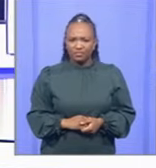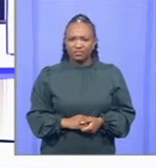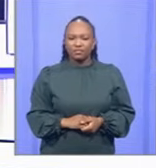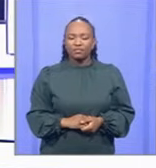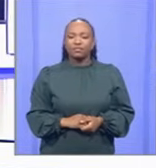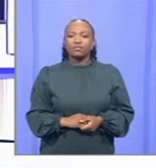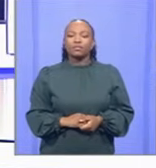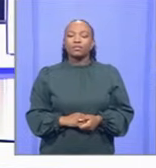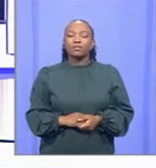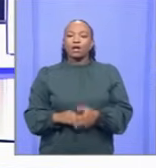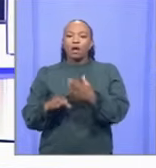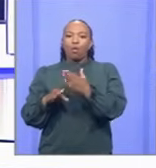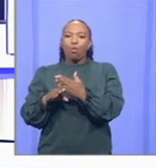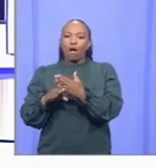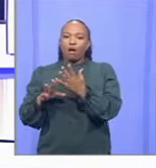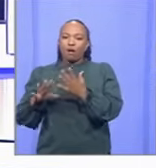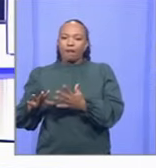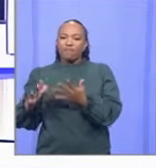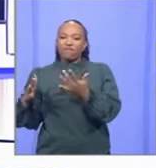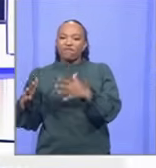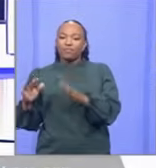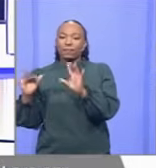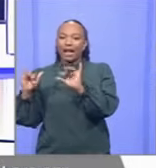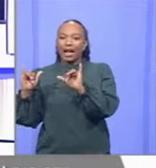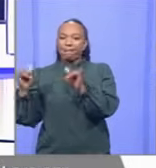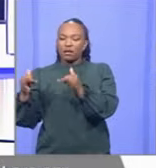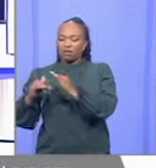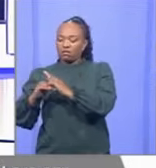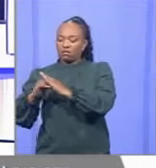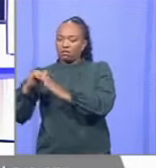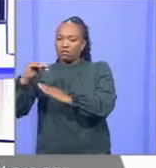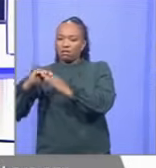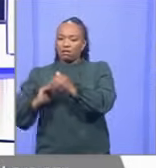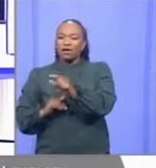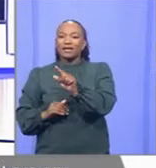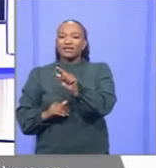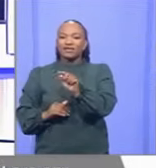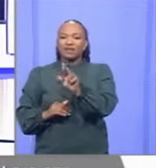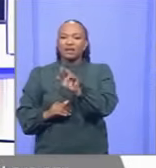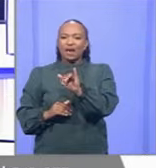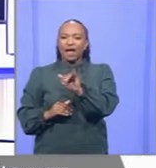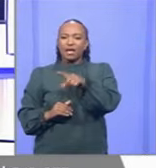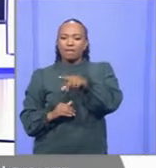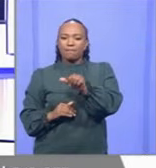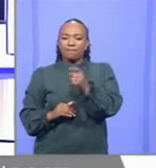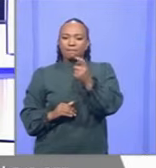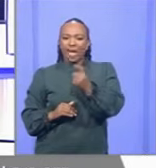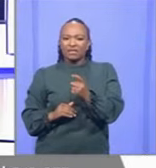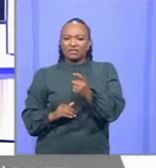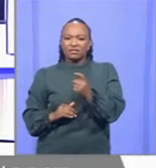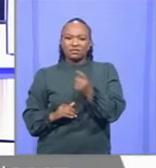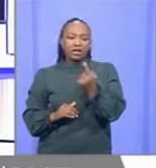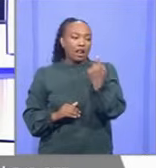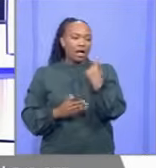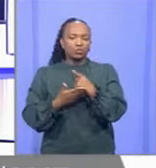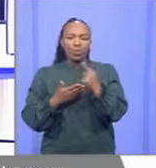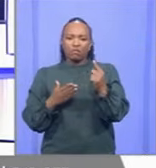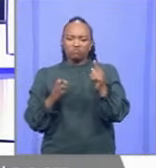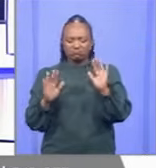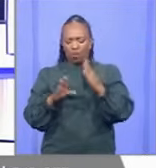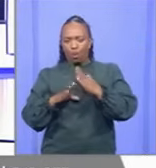Bašomi ba kampani ya goaga ya Tripex ka Lichtenburg ka Northwest ba ngadile mešomo wa bona go tloga bekeng ya go